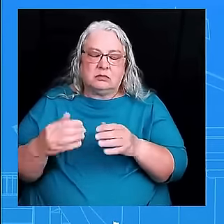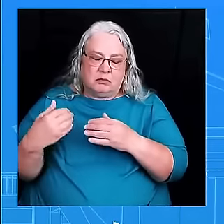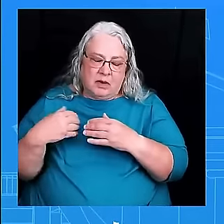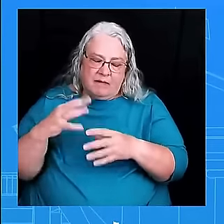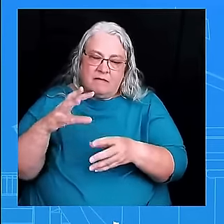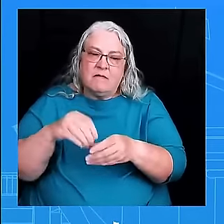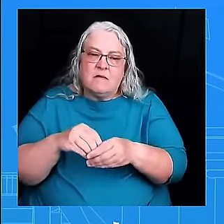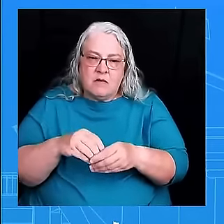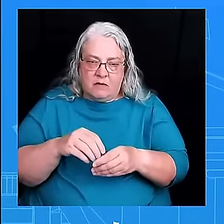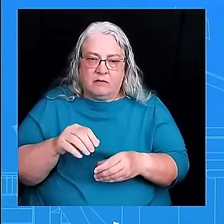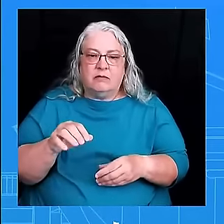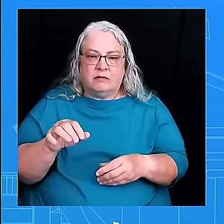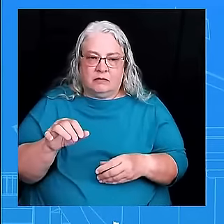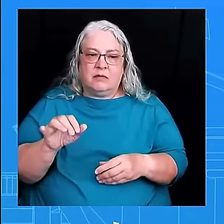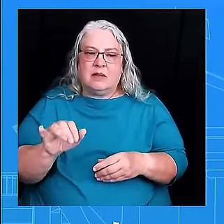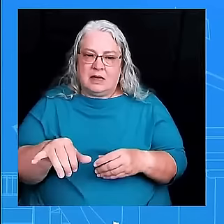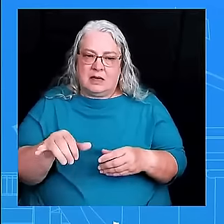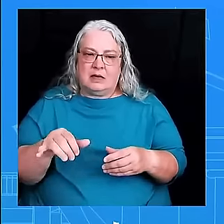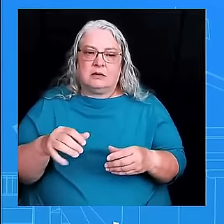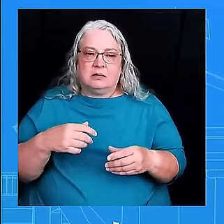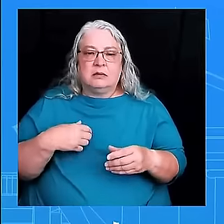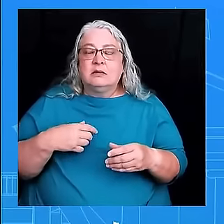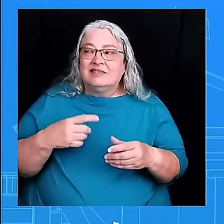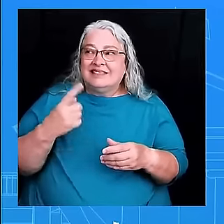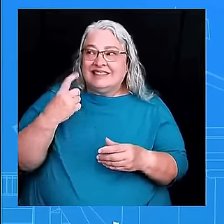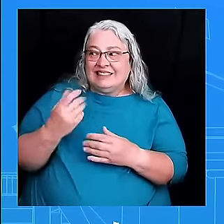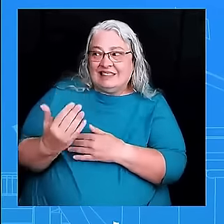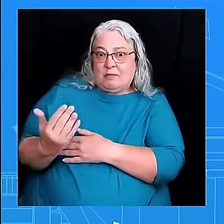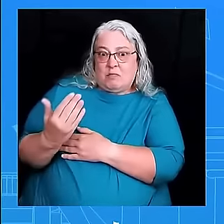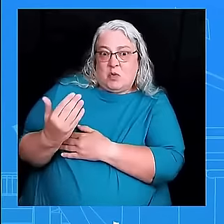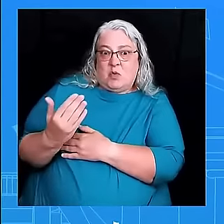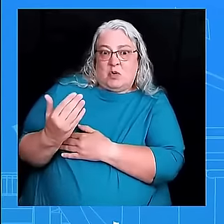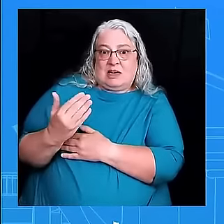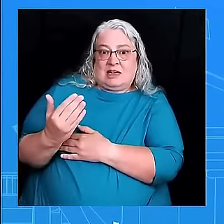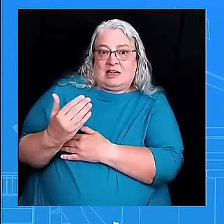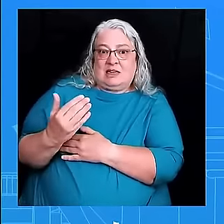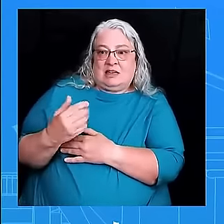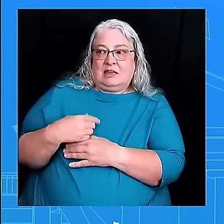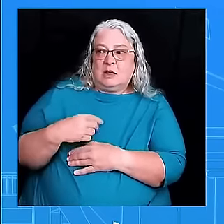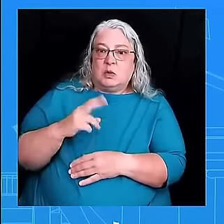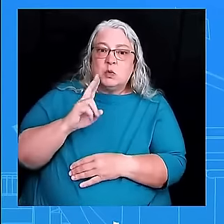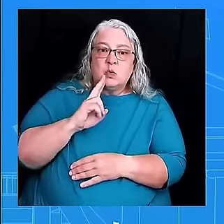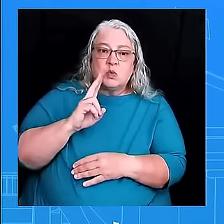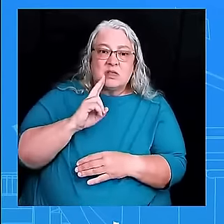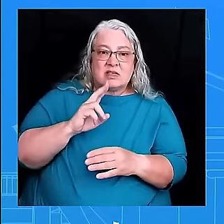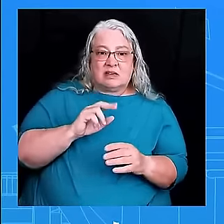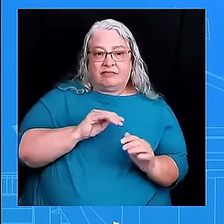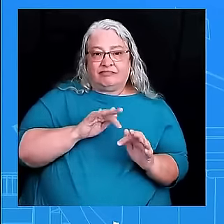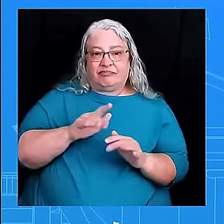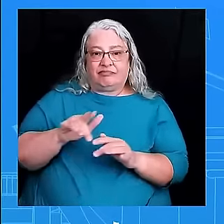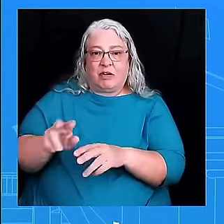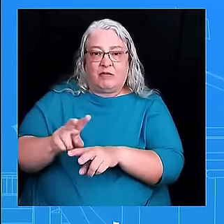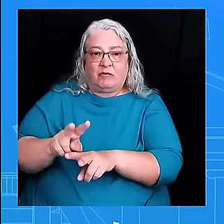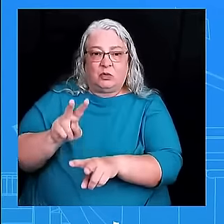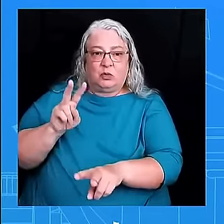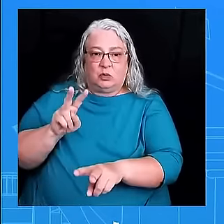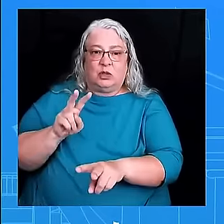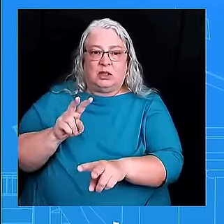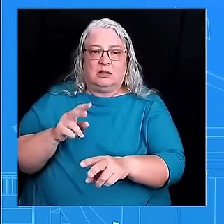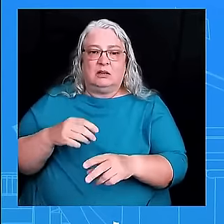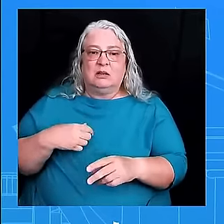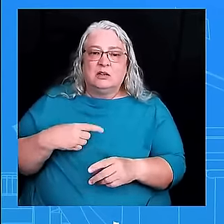this morning. She was speaking at a funeral for the late Congresswoman there in Texas. That was also, as you